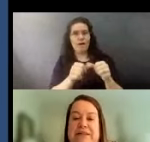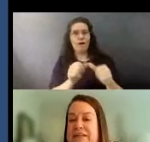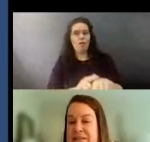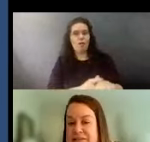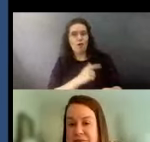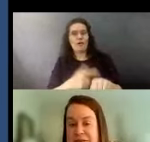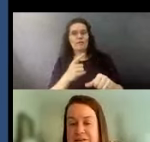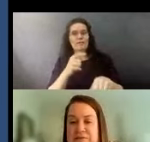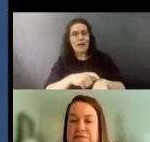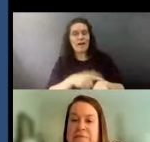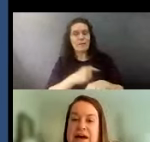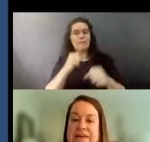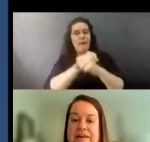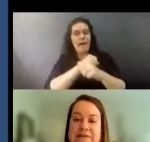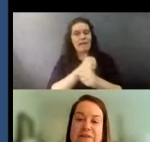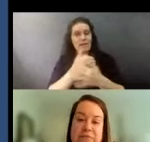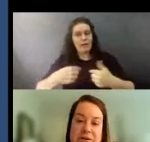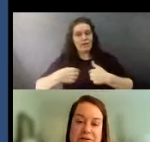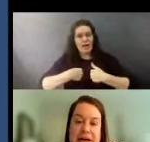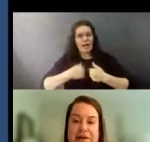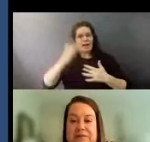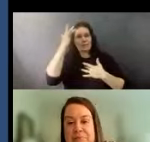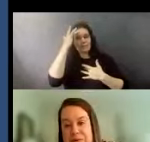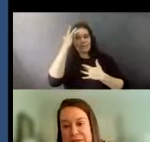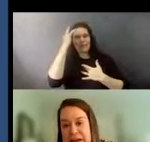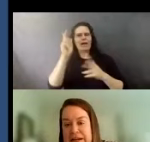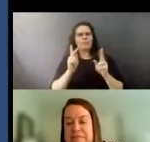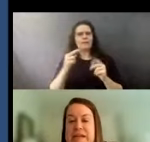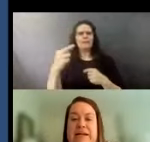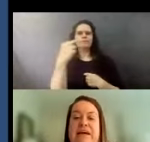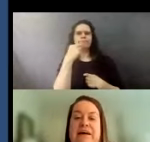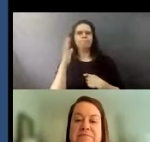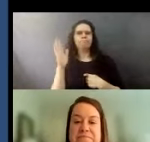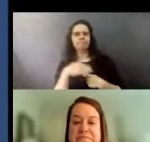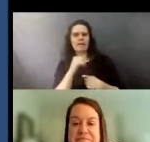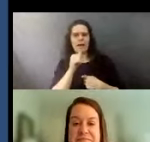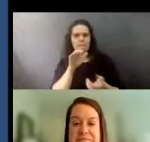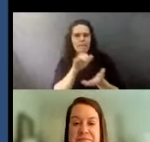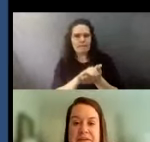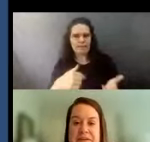are there any lessons that we can learn from that, either on the employer side or the employee side navigating that?